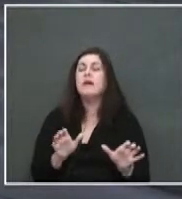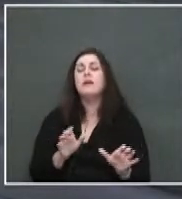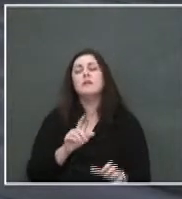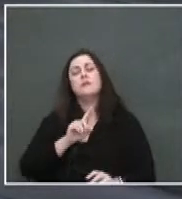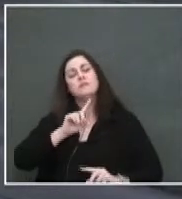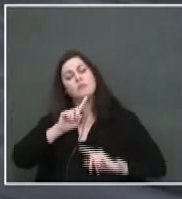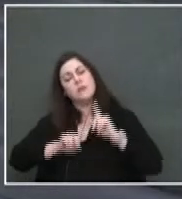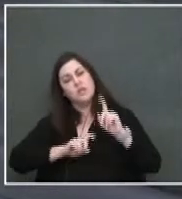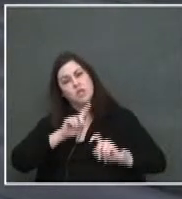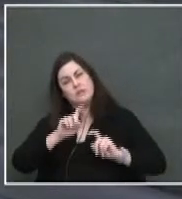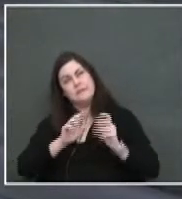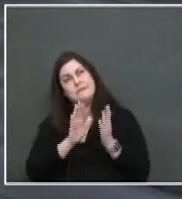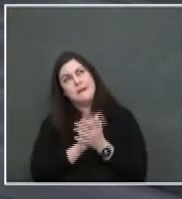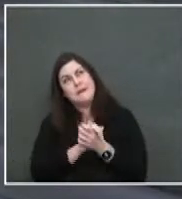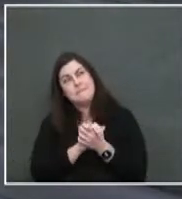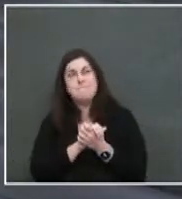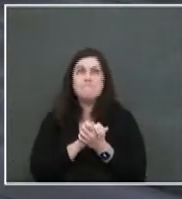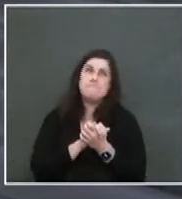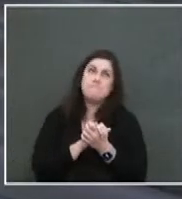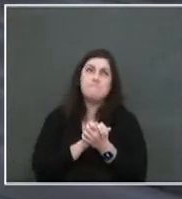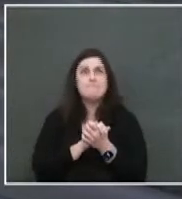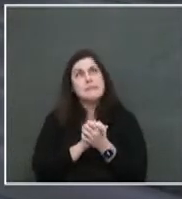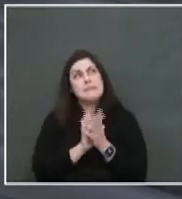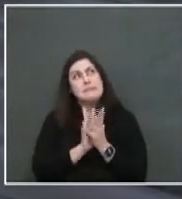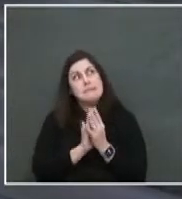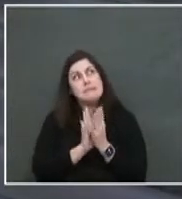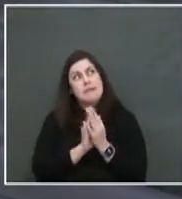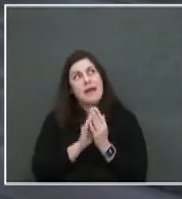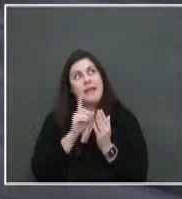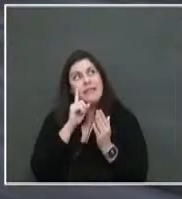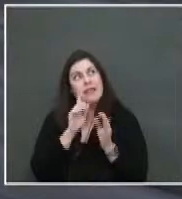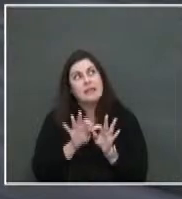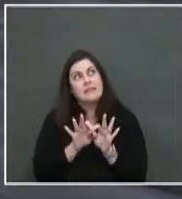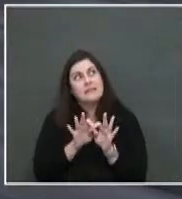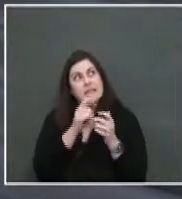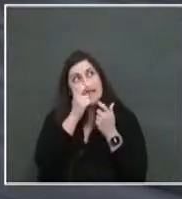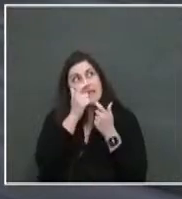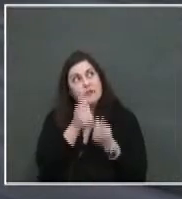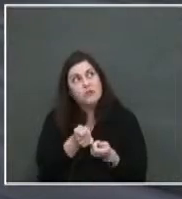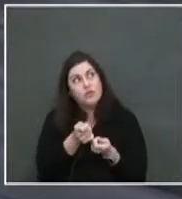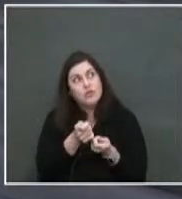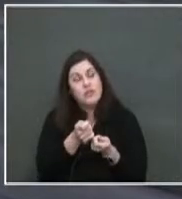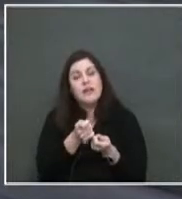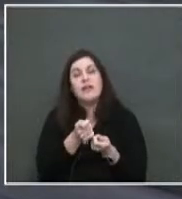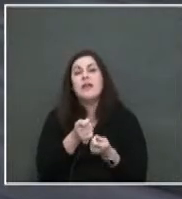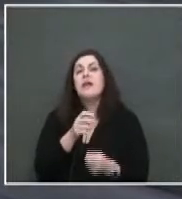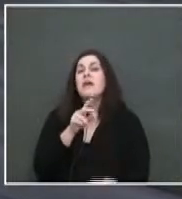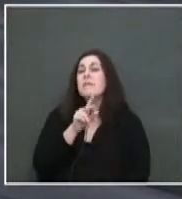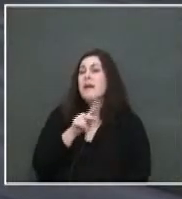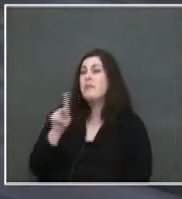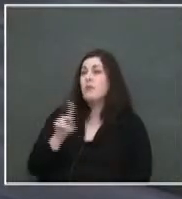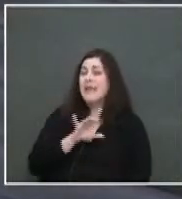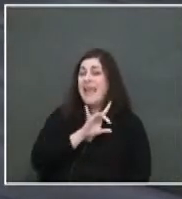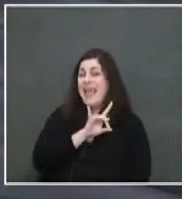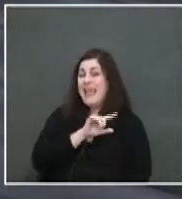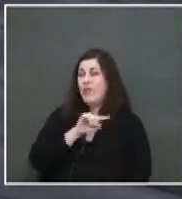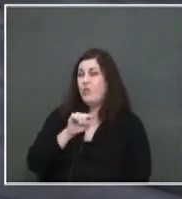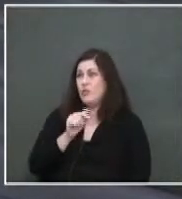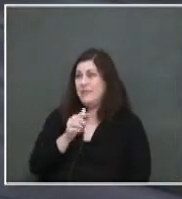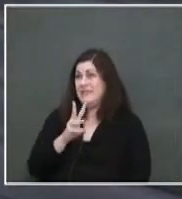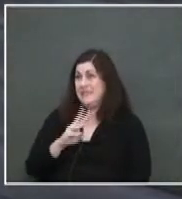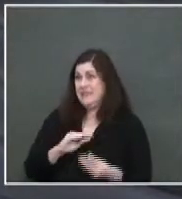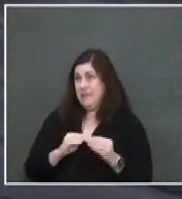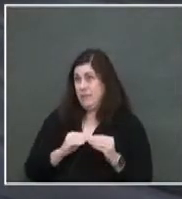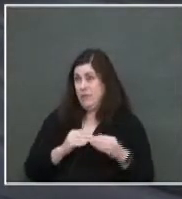questions, though. I think it's interesting to compare slide 8 through to slide 16, because